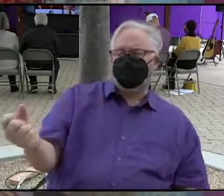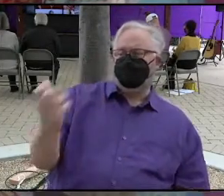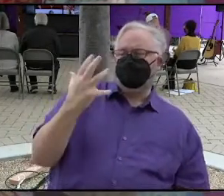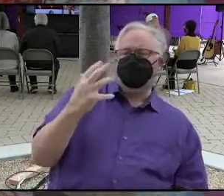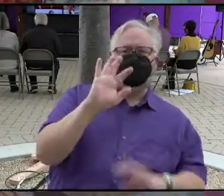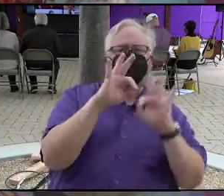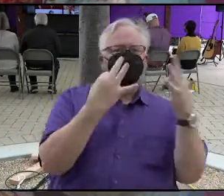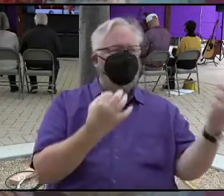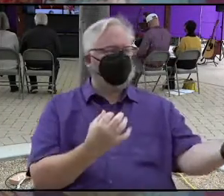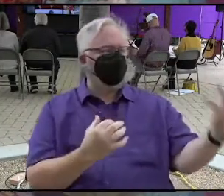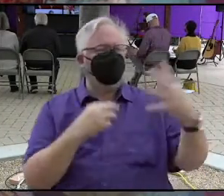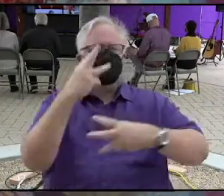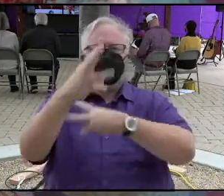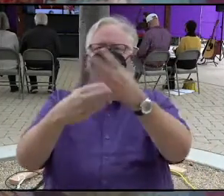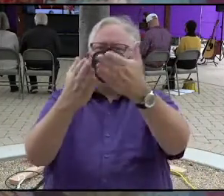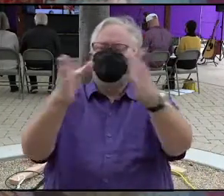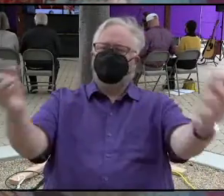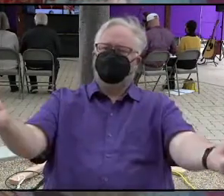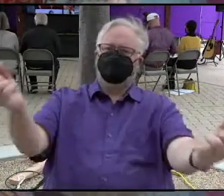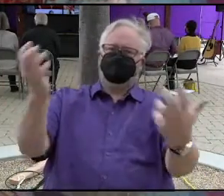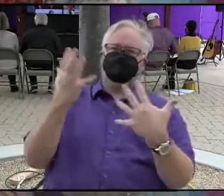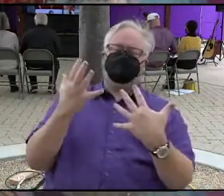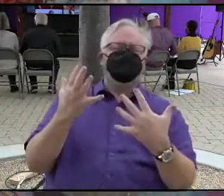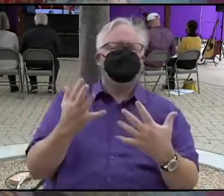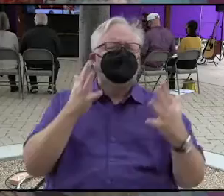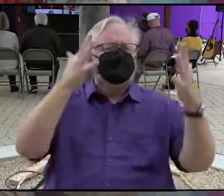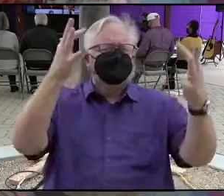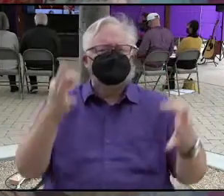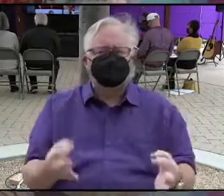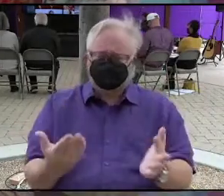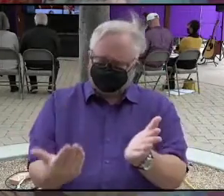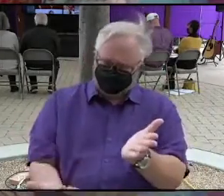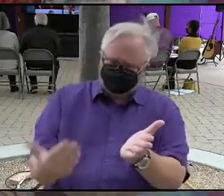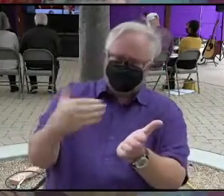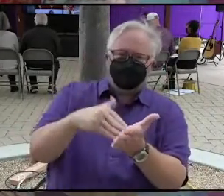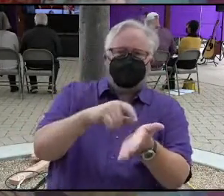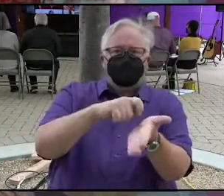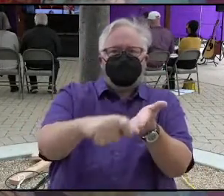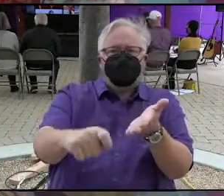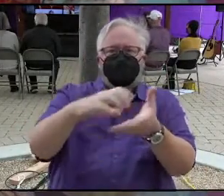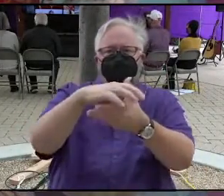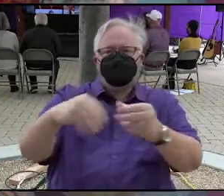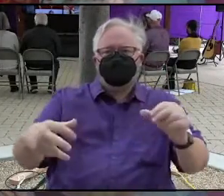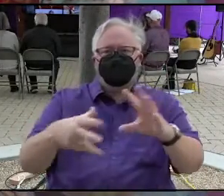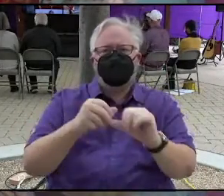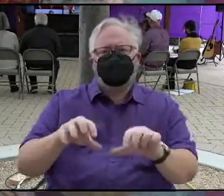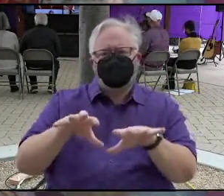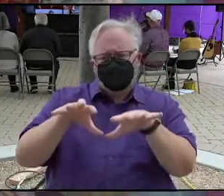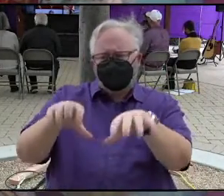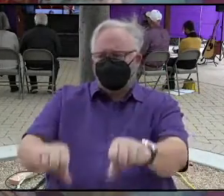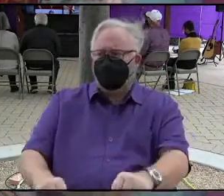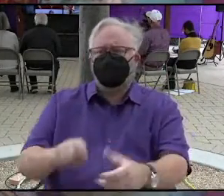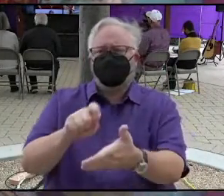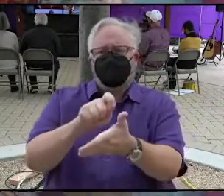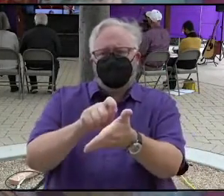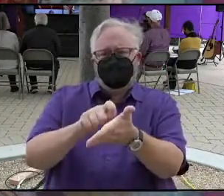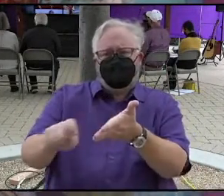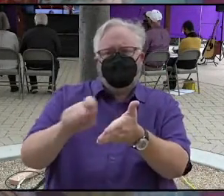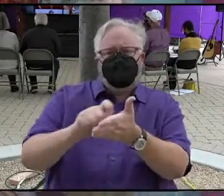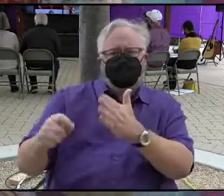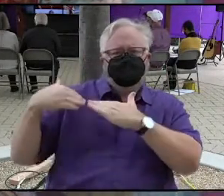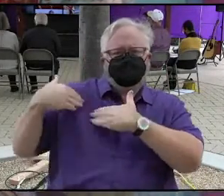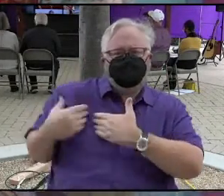the world in general. And she decides to rewrite the story, to claim the authorship of her life for